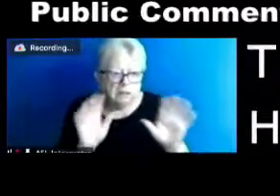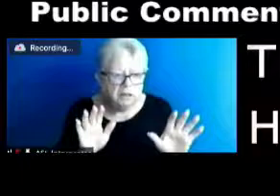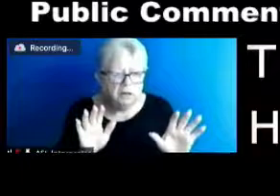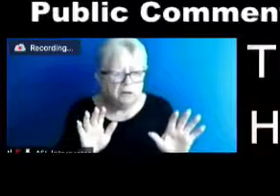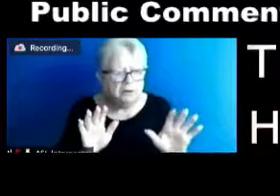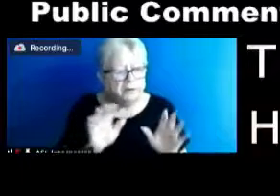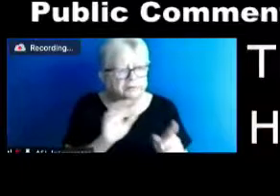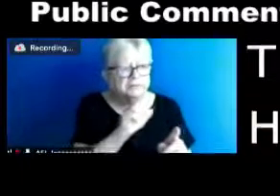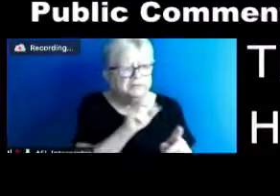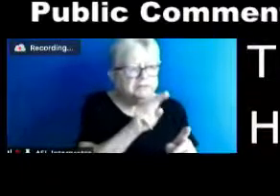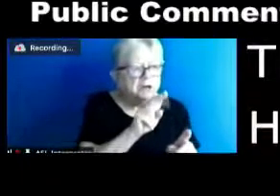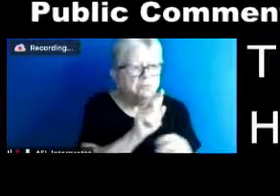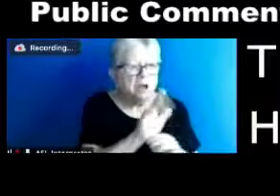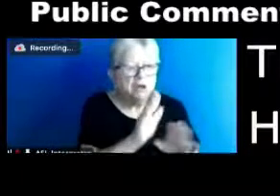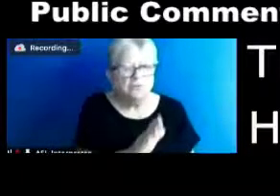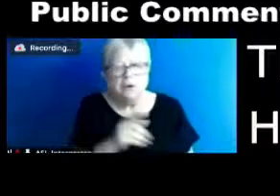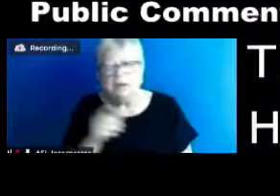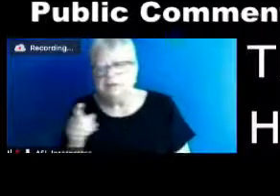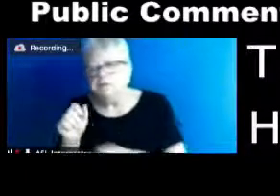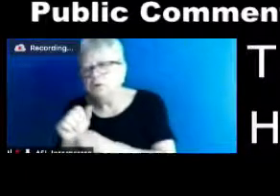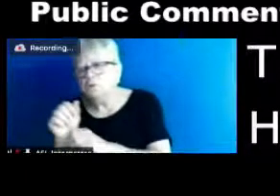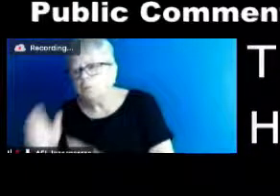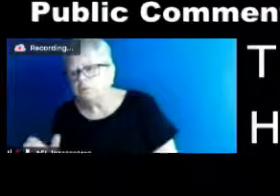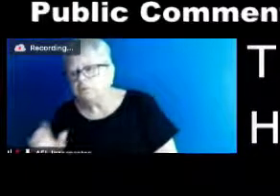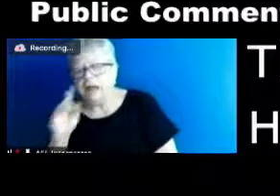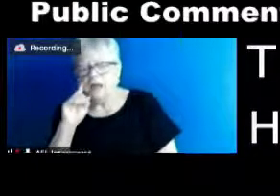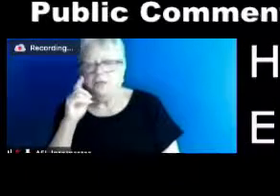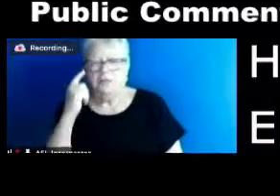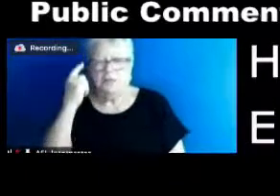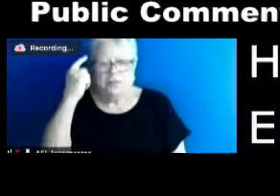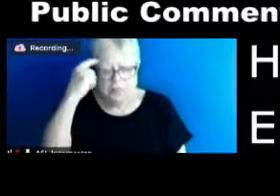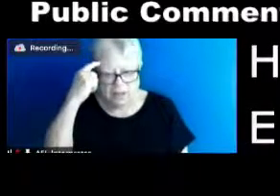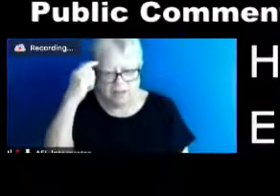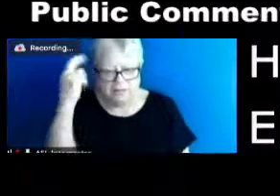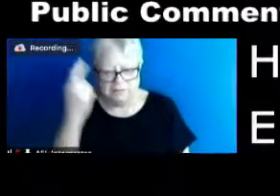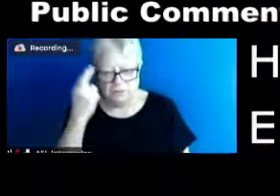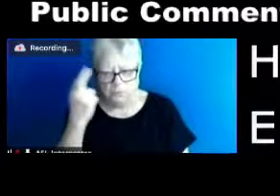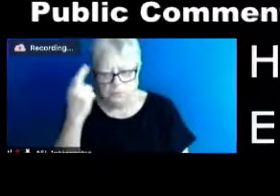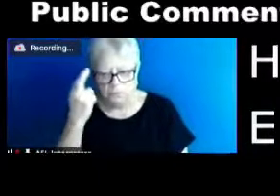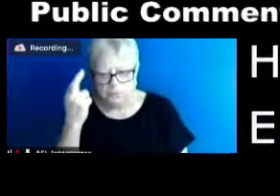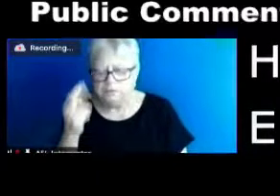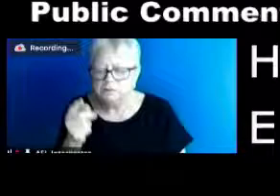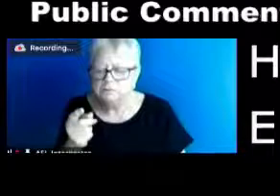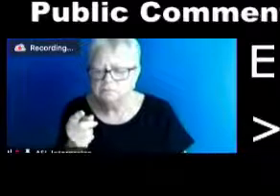he's an employee, I think is the motivation. So it actually leaves it open.